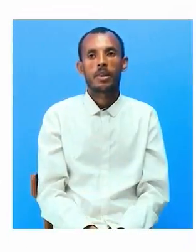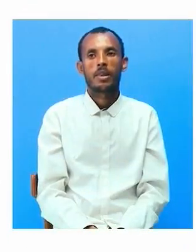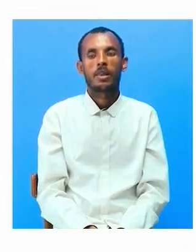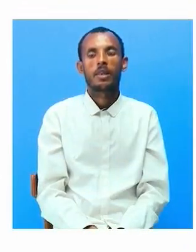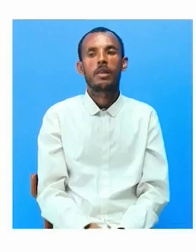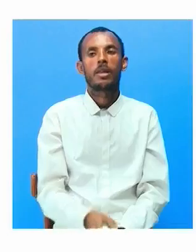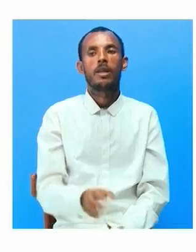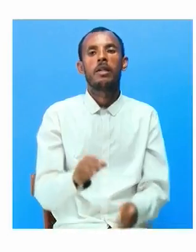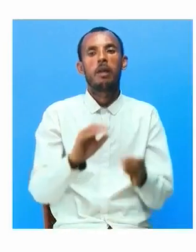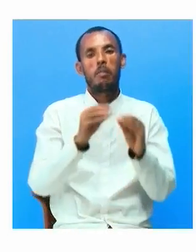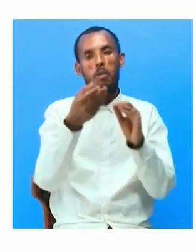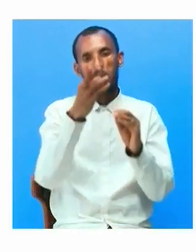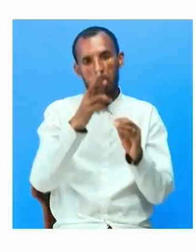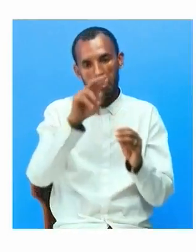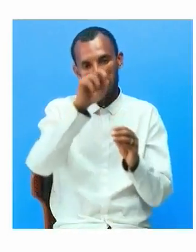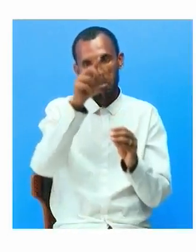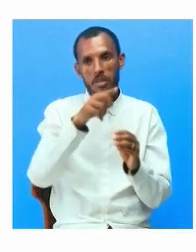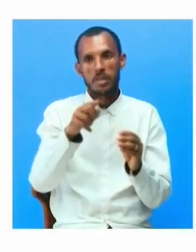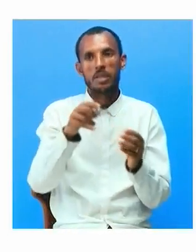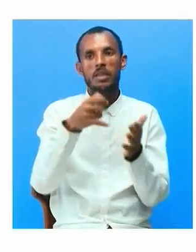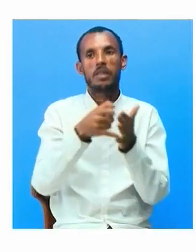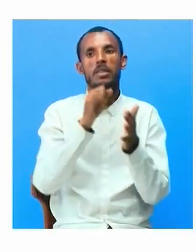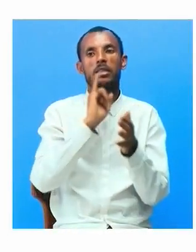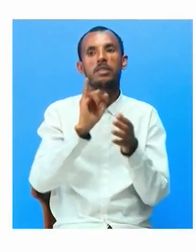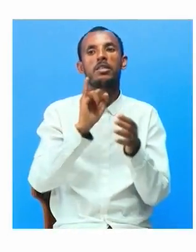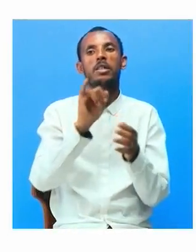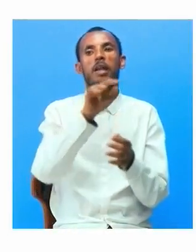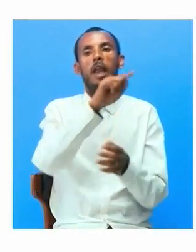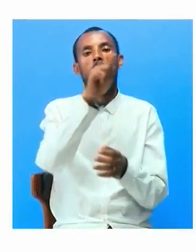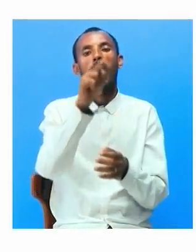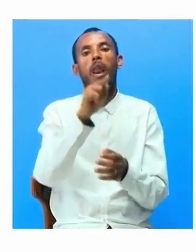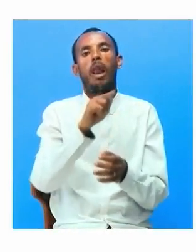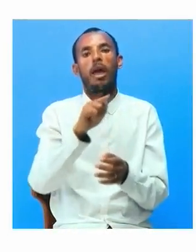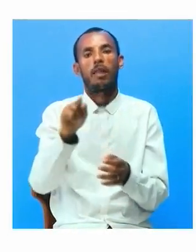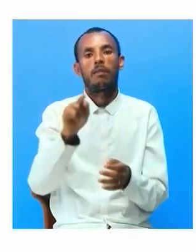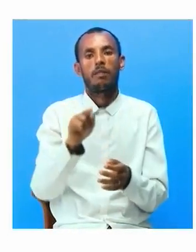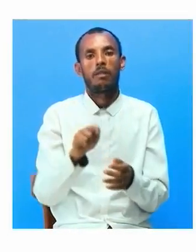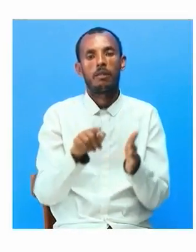or integer is this negative.